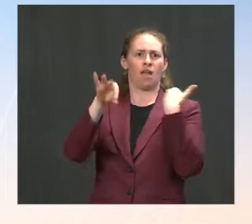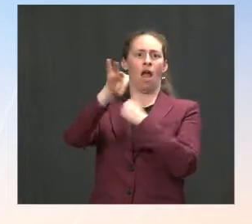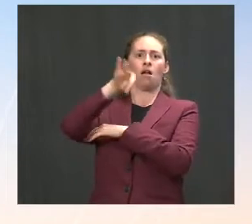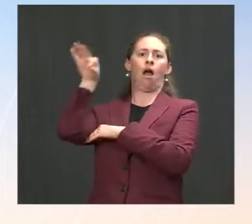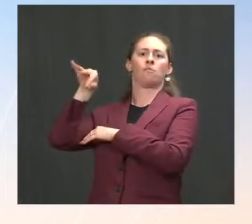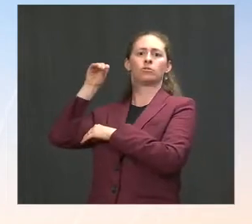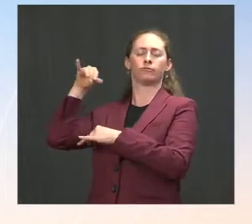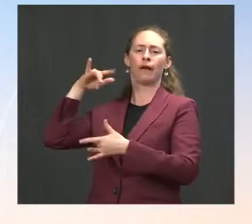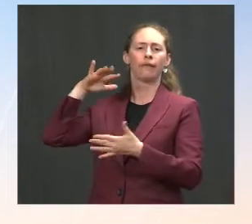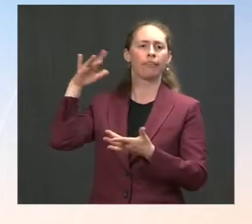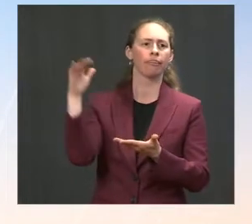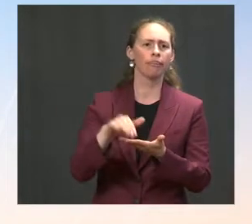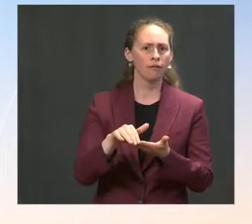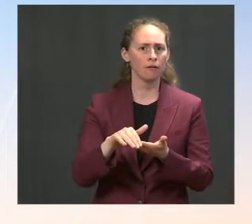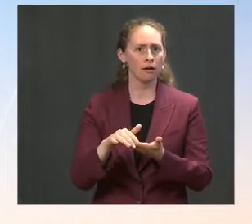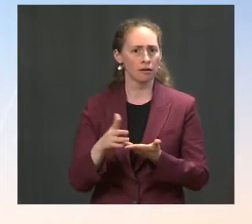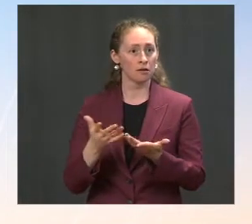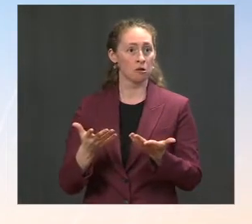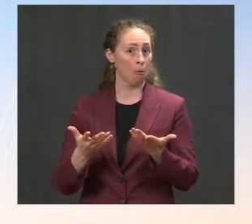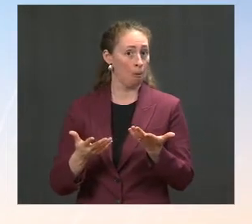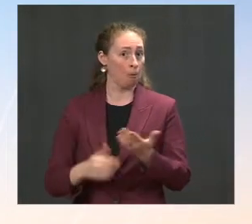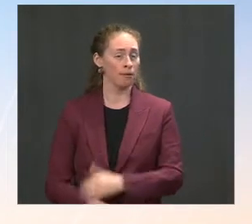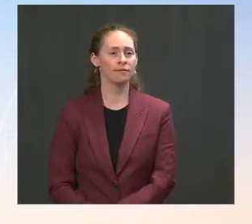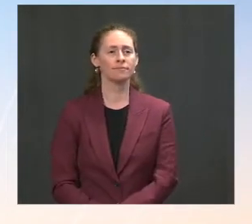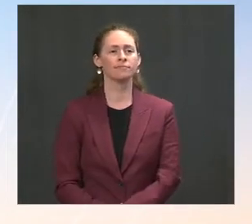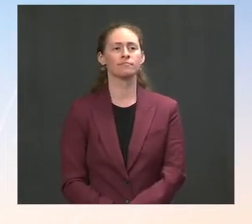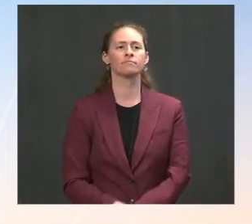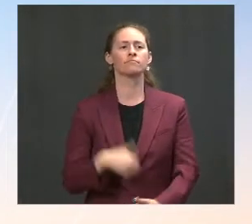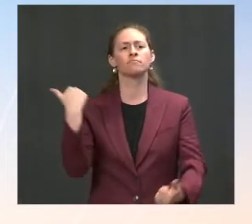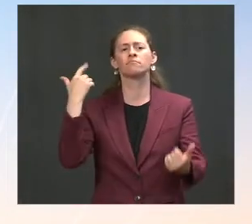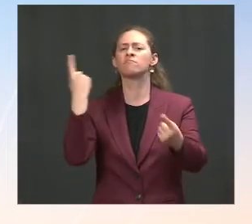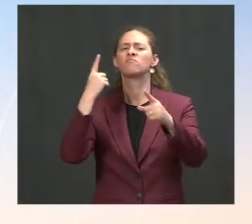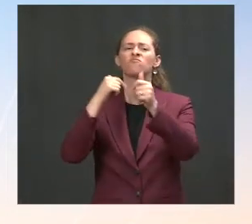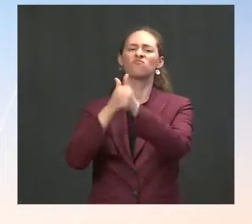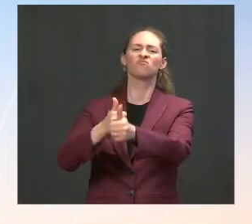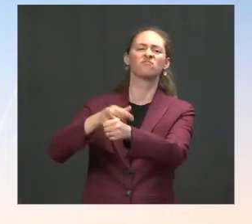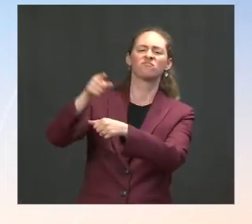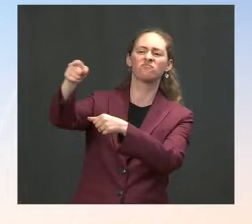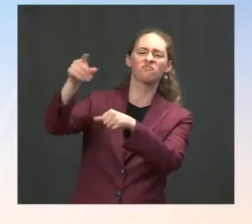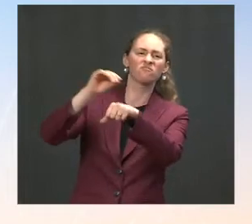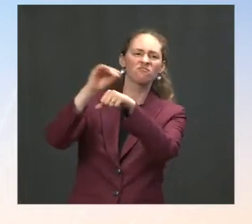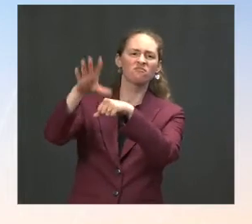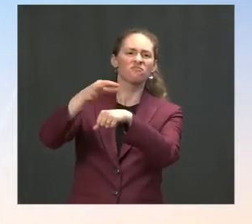should be done on testing? He relies on the guidance of his health and medical experts. If they are